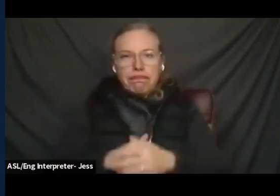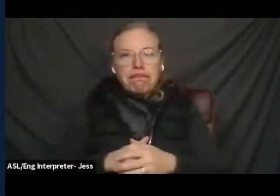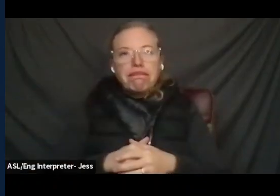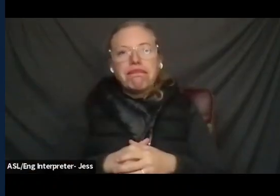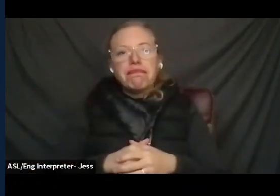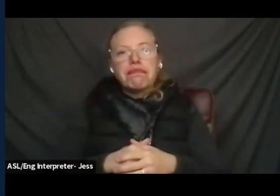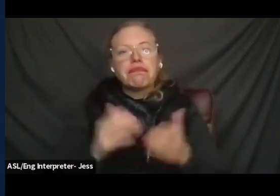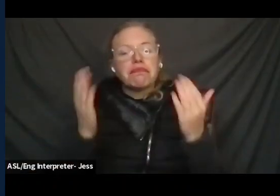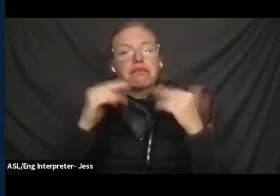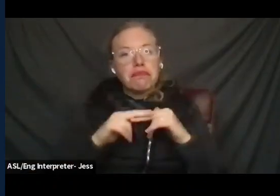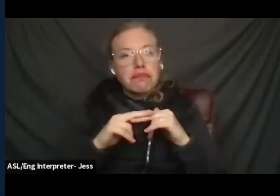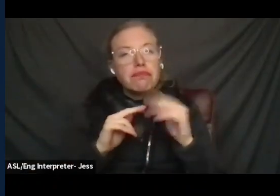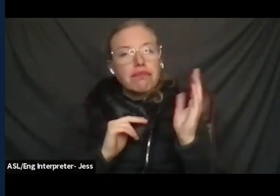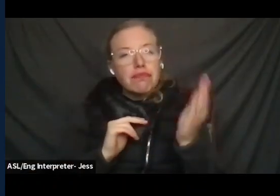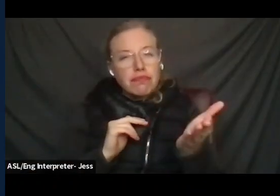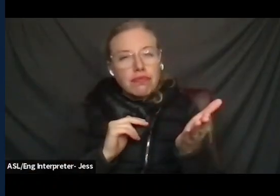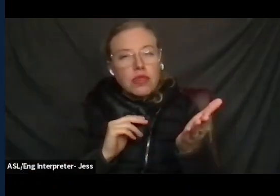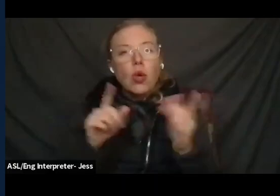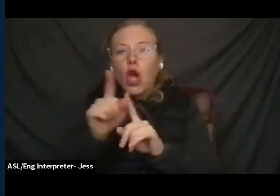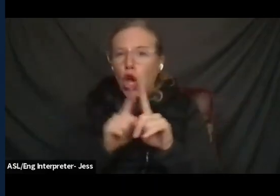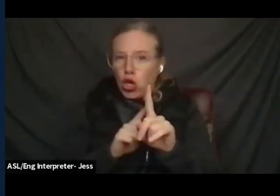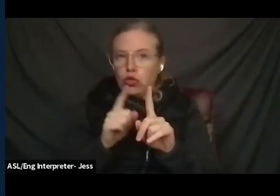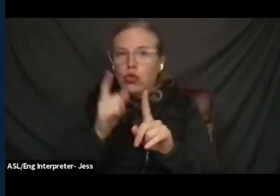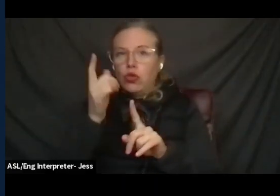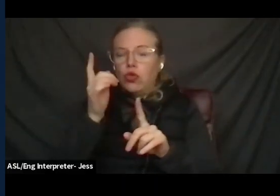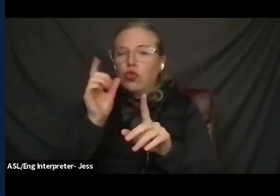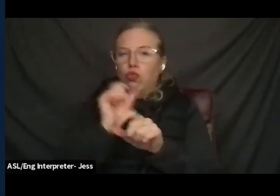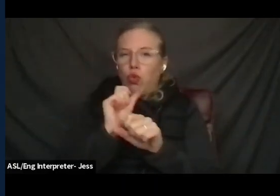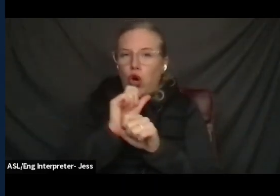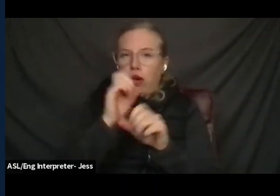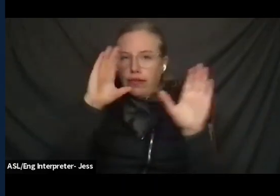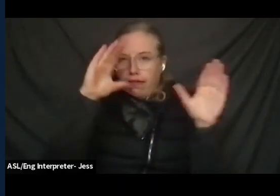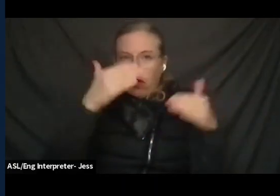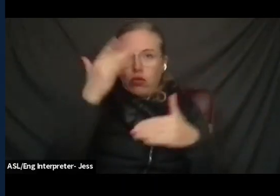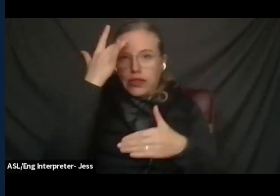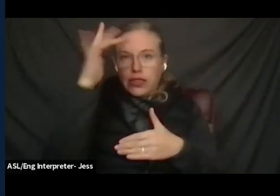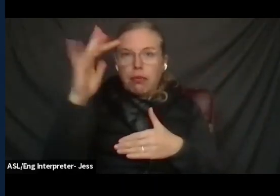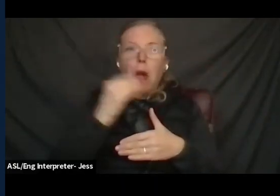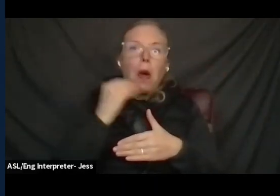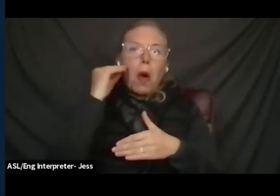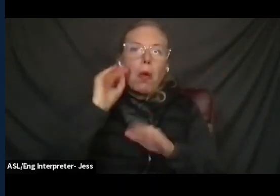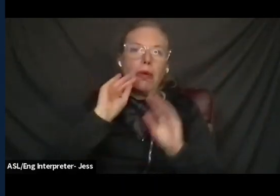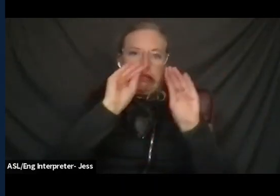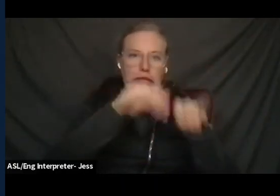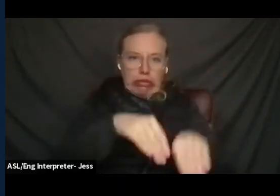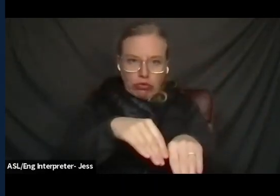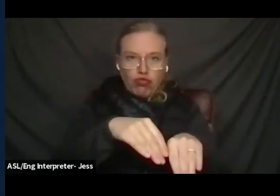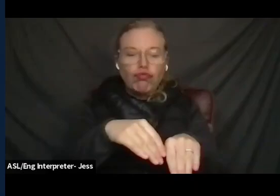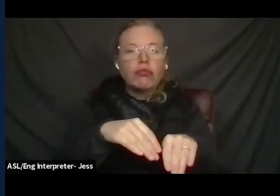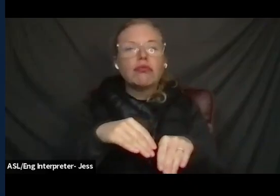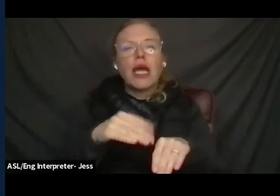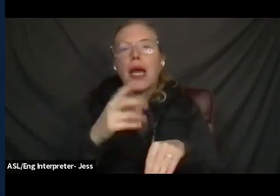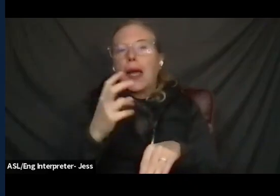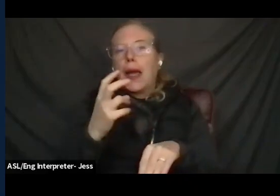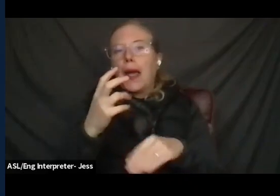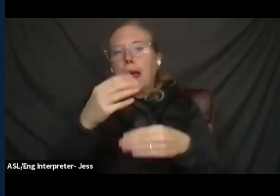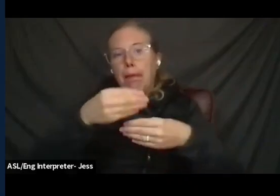Okay, next slide. We too do a lot of work around smart home installations,